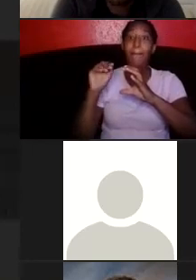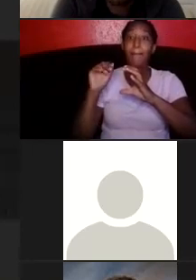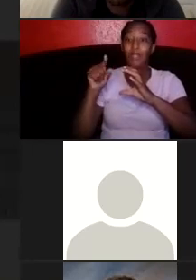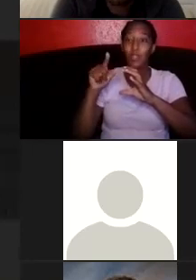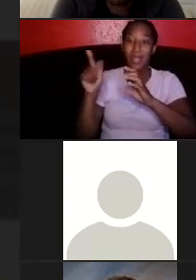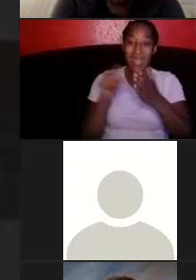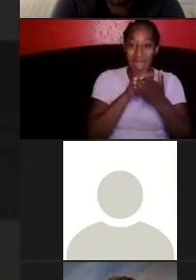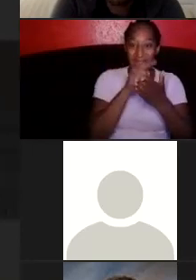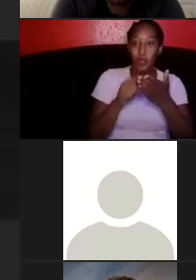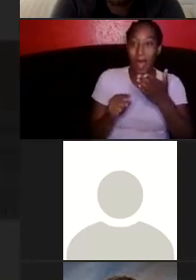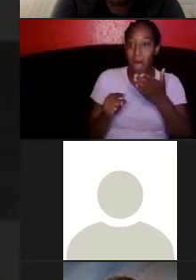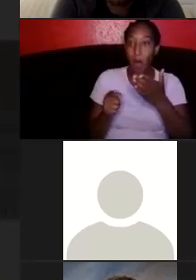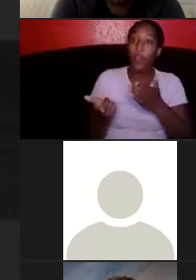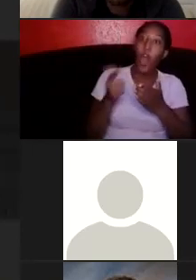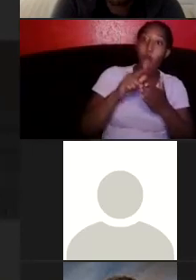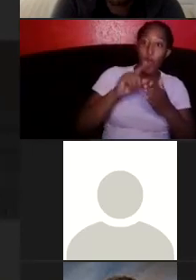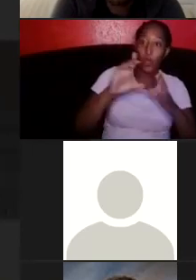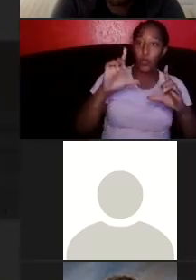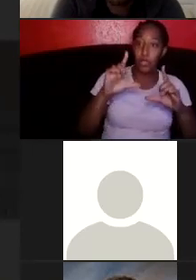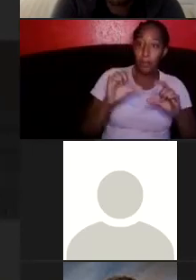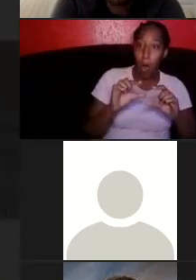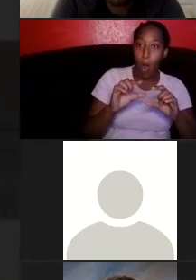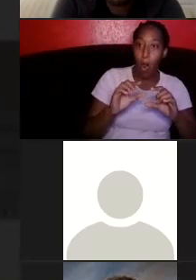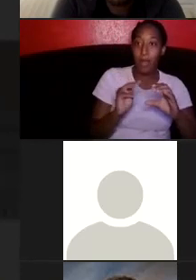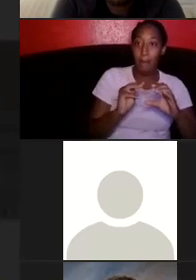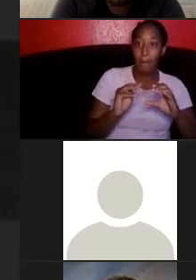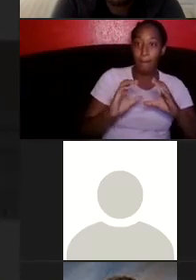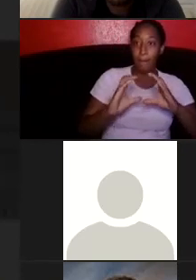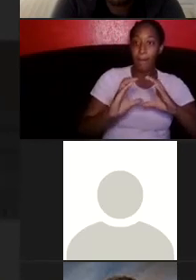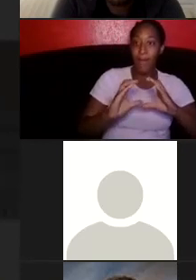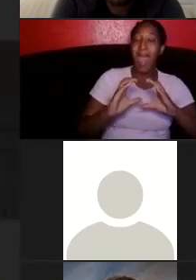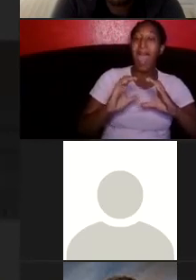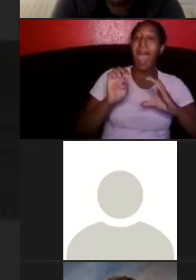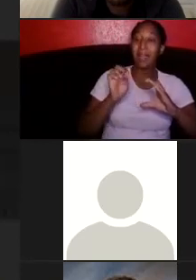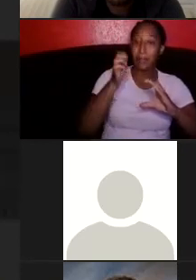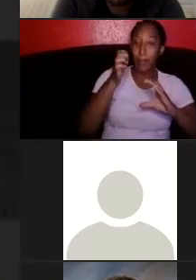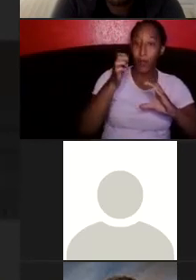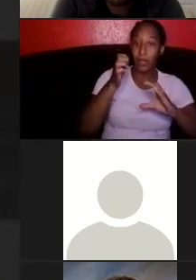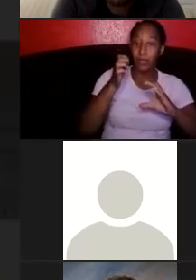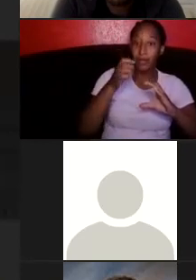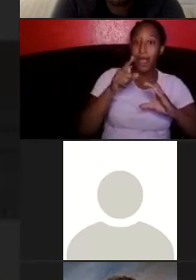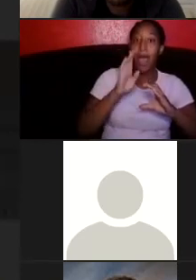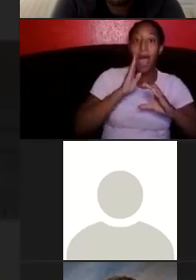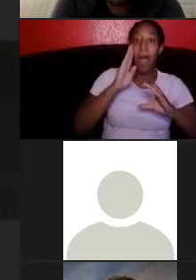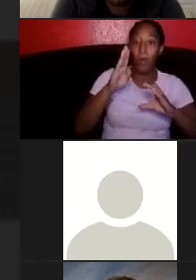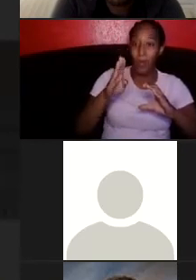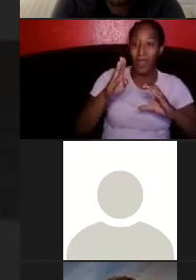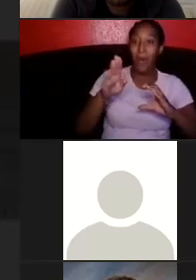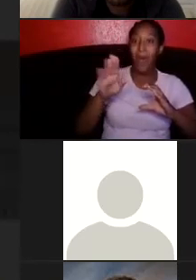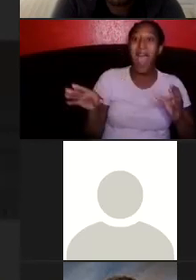11, I get 10 to the 13, because you have to add the